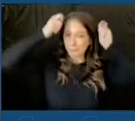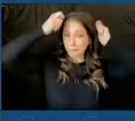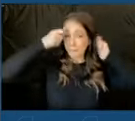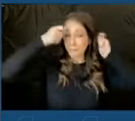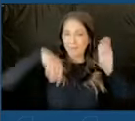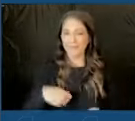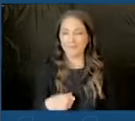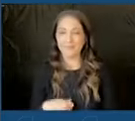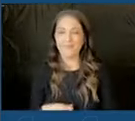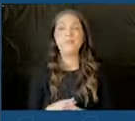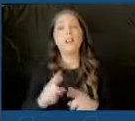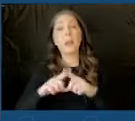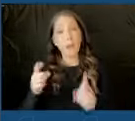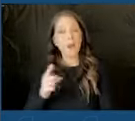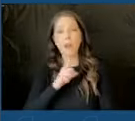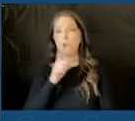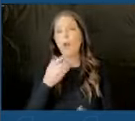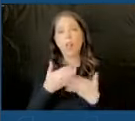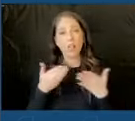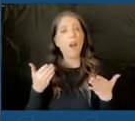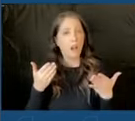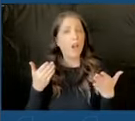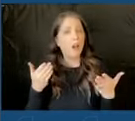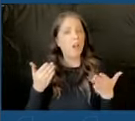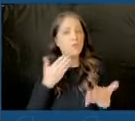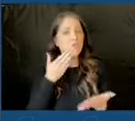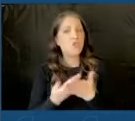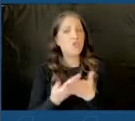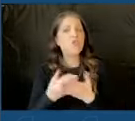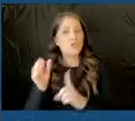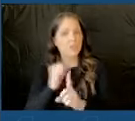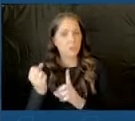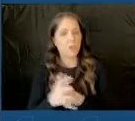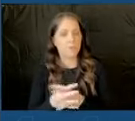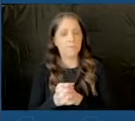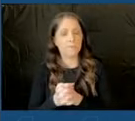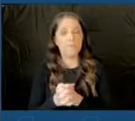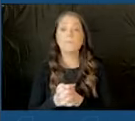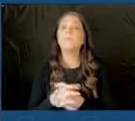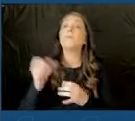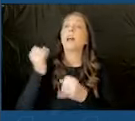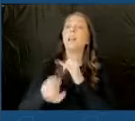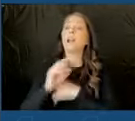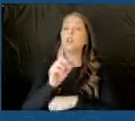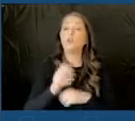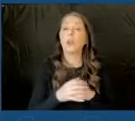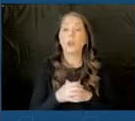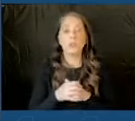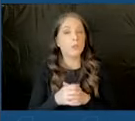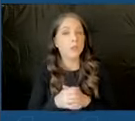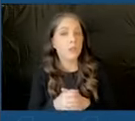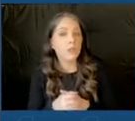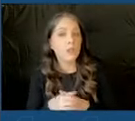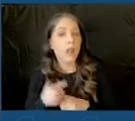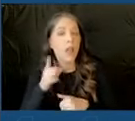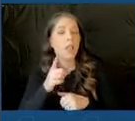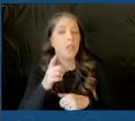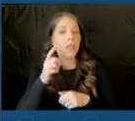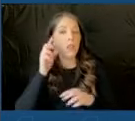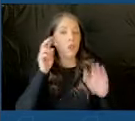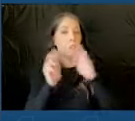out. But I really do think we're in a good place. All right, Morgan, last question. Governor, the state comptroller is predicting about a $10 billion state